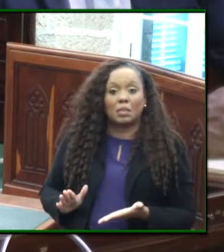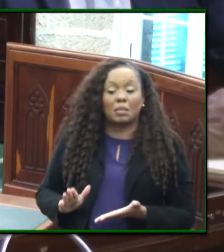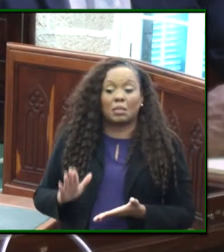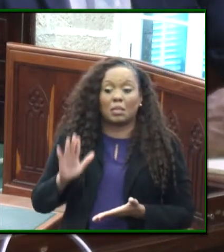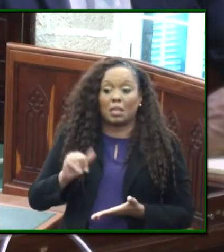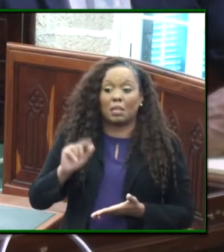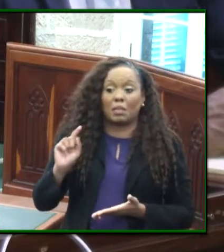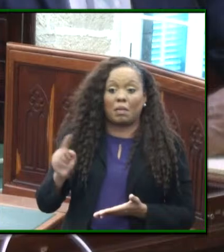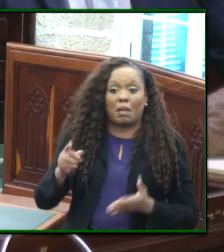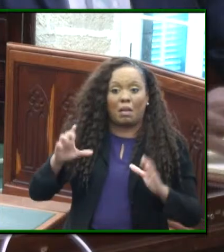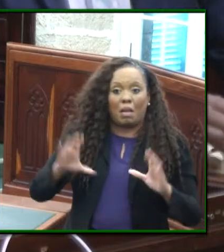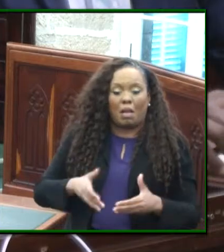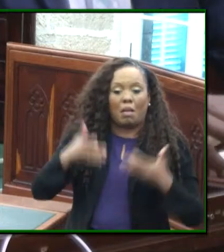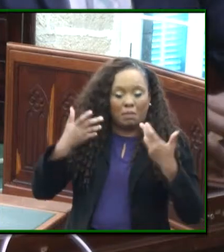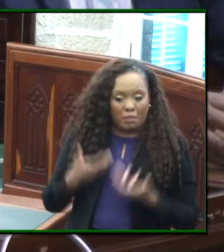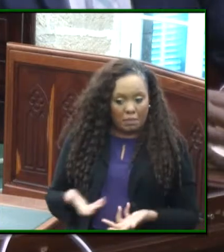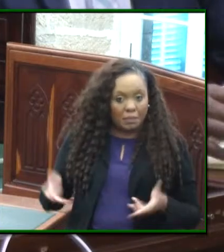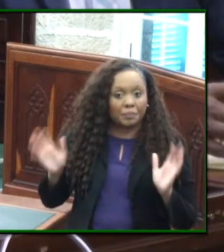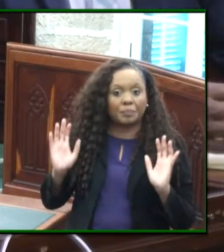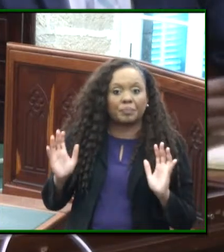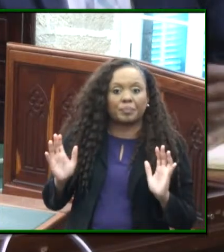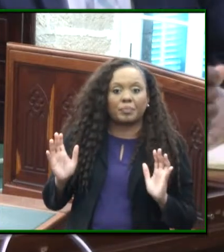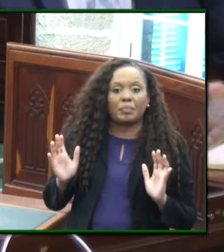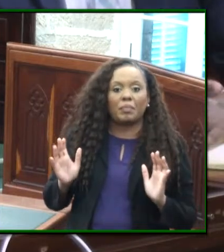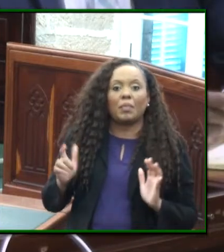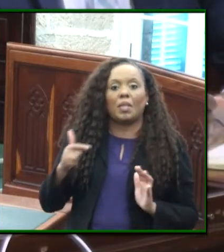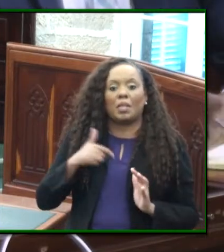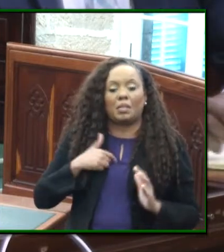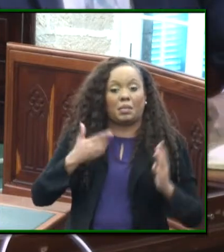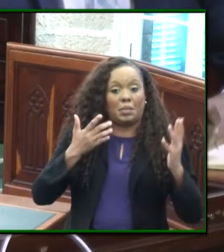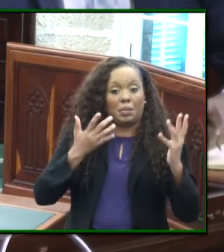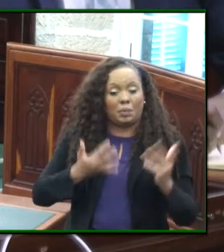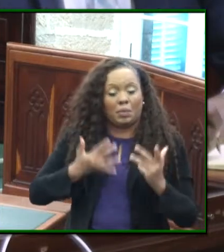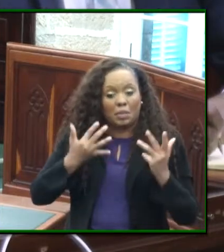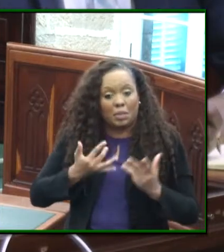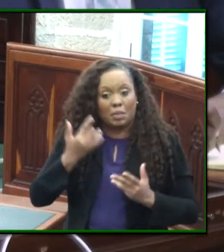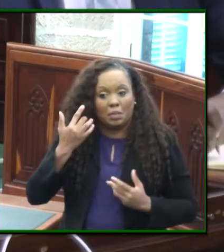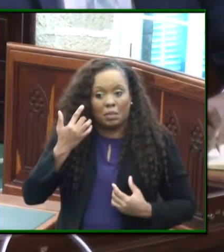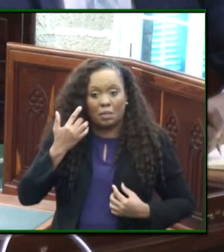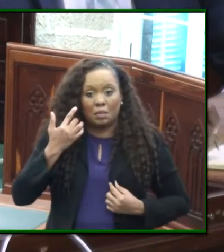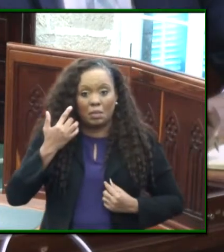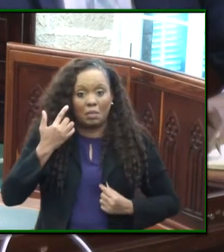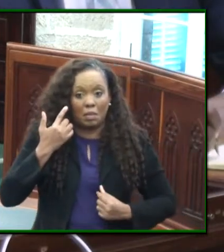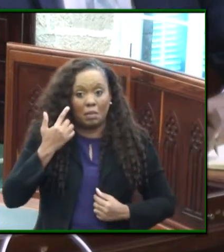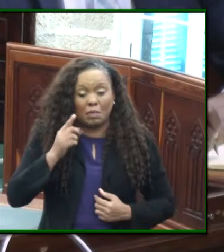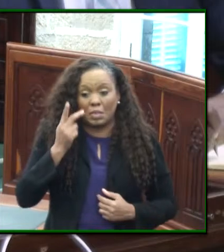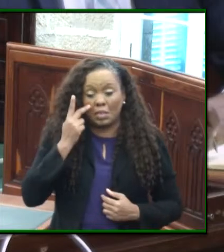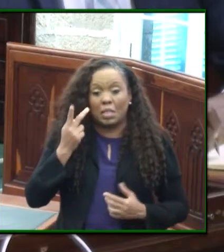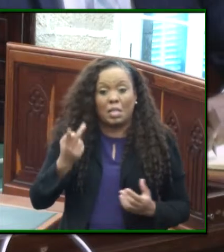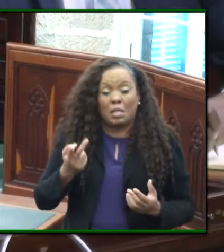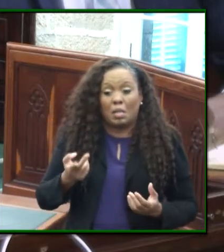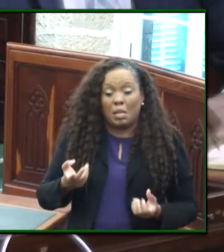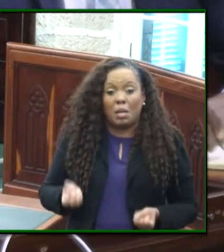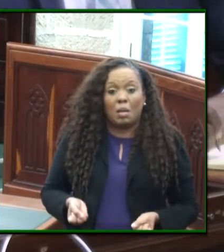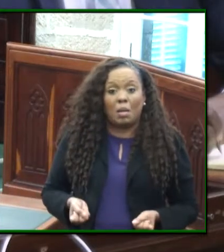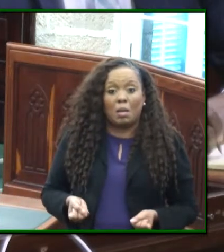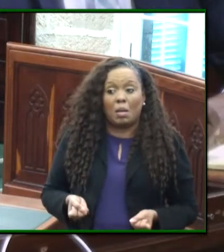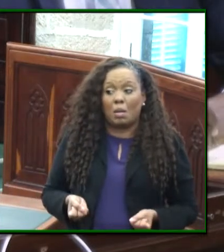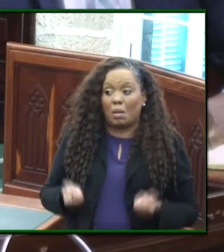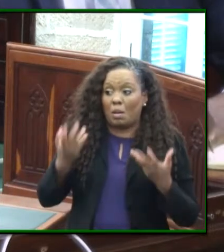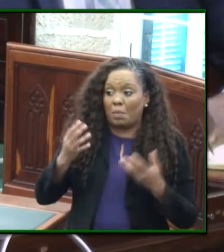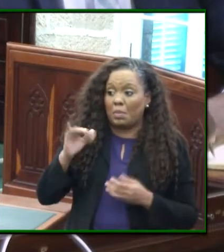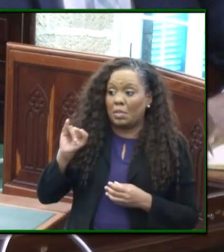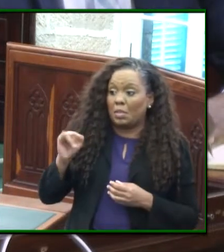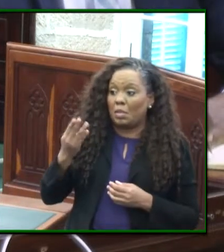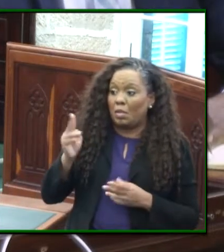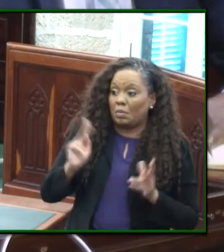completed. I am waiting for specifics on exactly how many jobs were sourced through